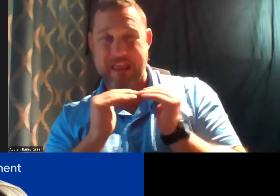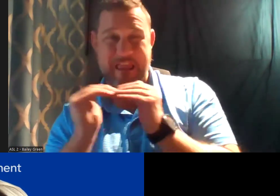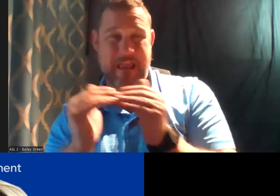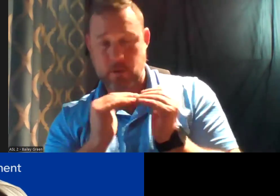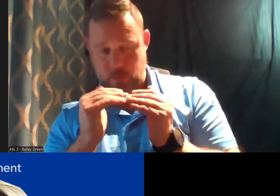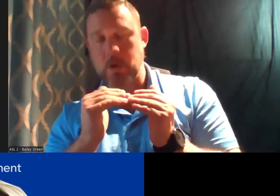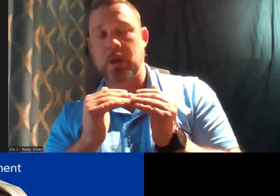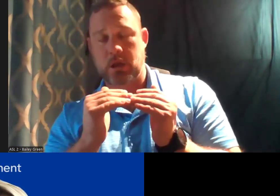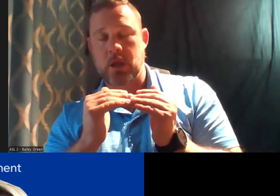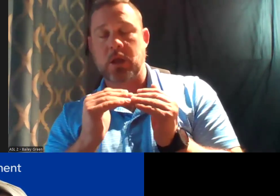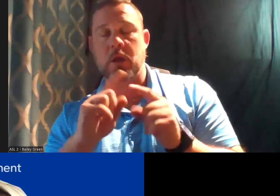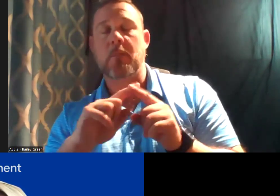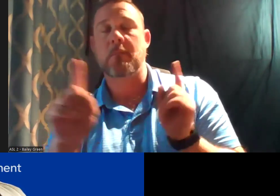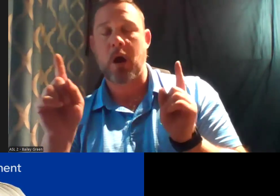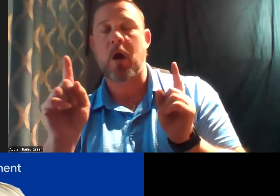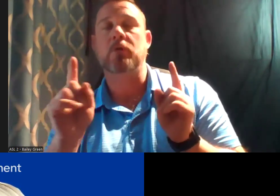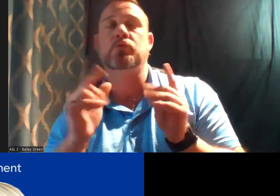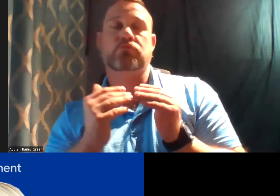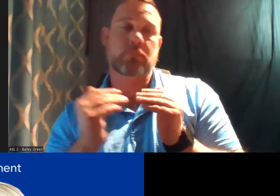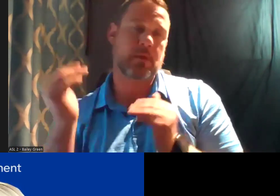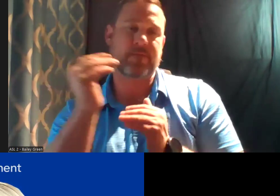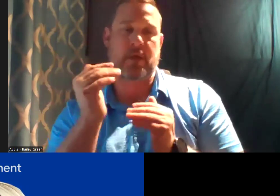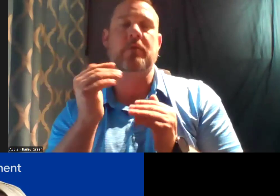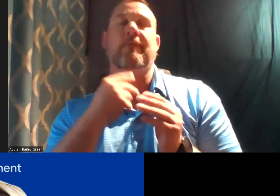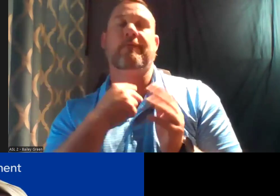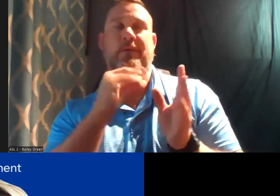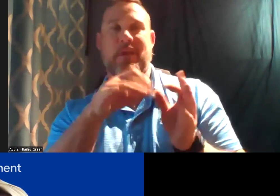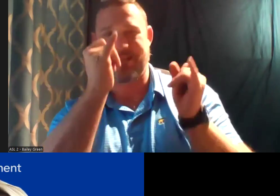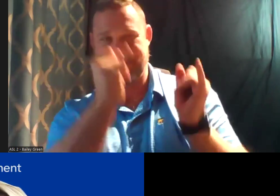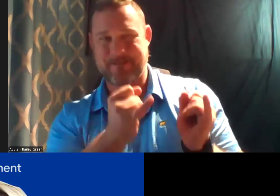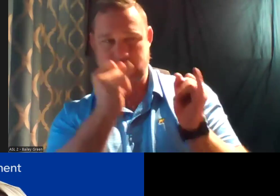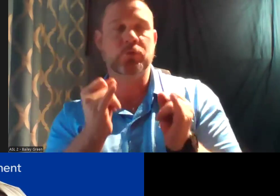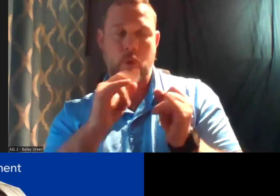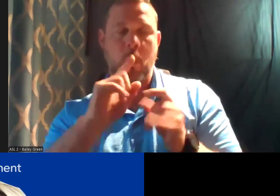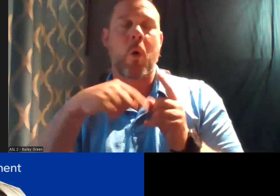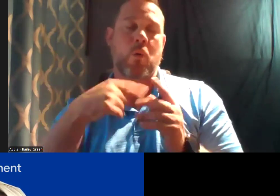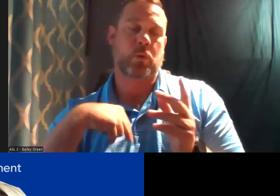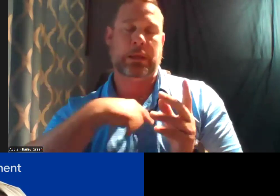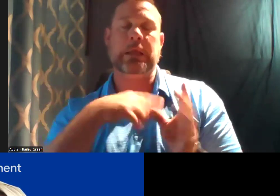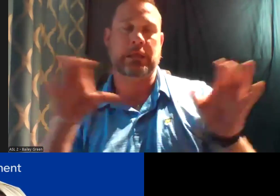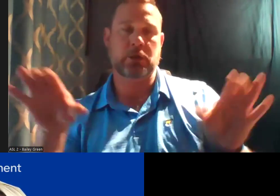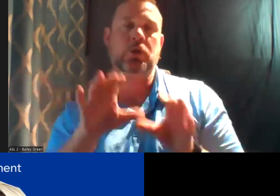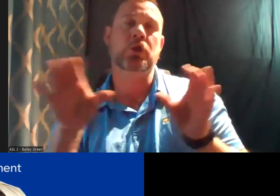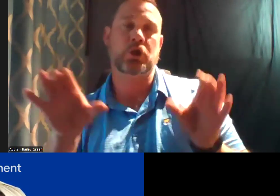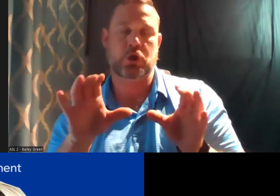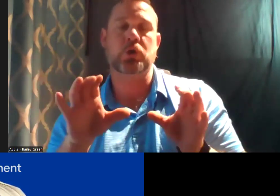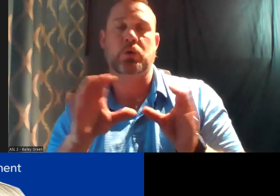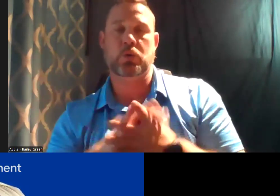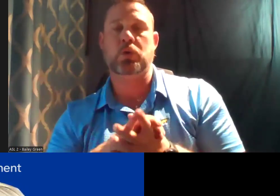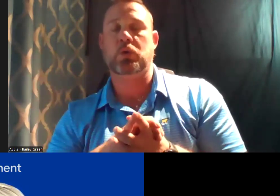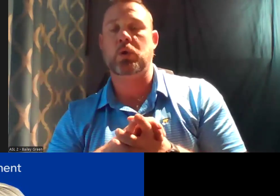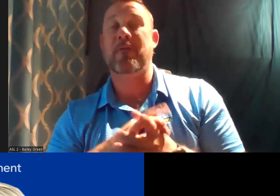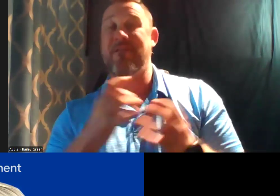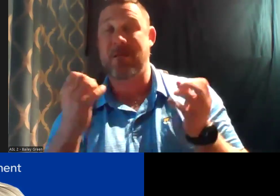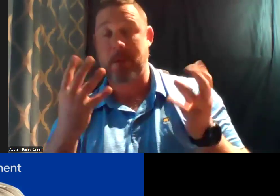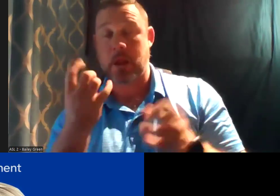the master plan, but also to elevate the voice of the person in all that we do. And, I think for many